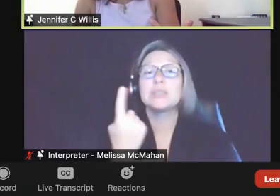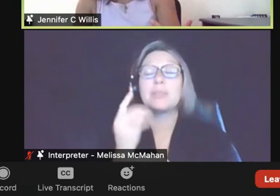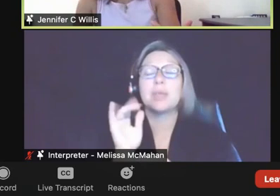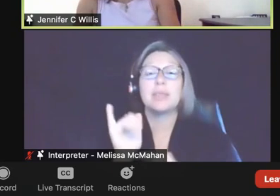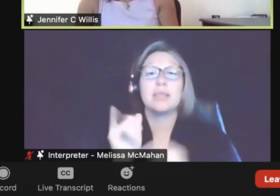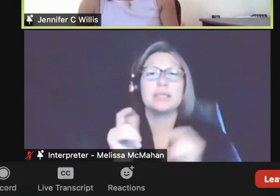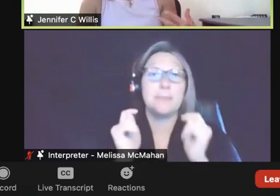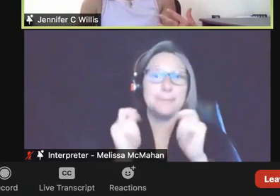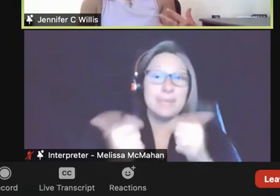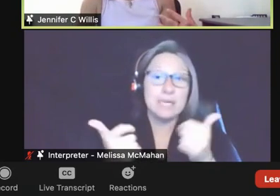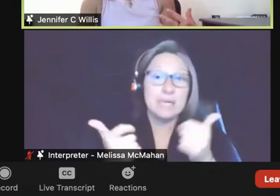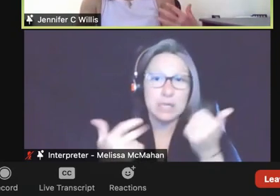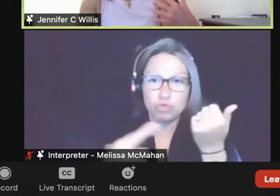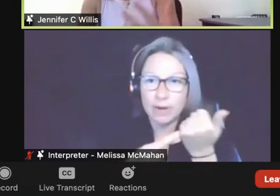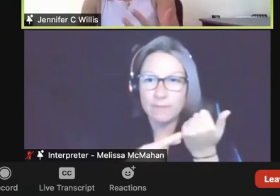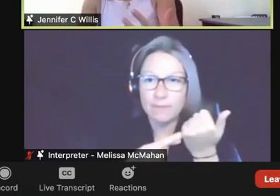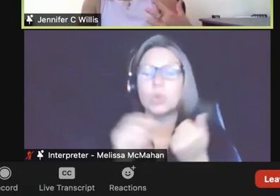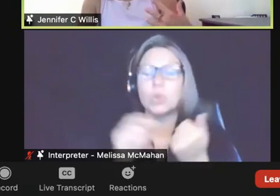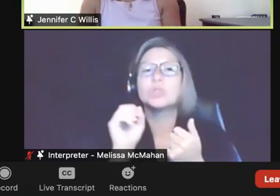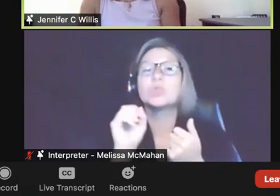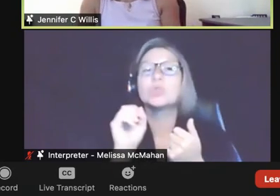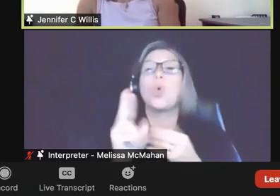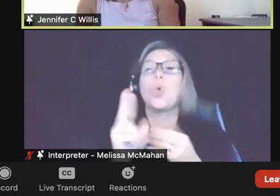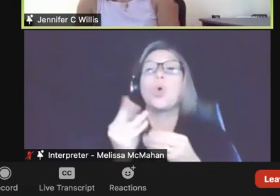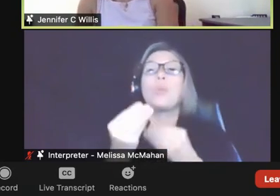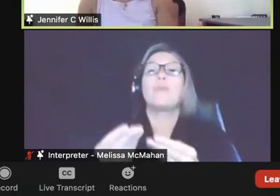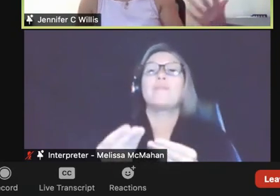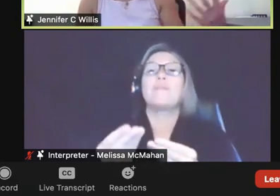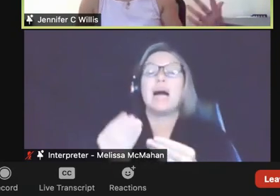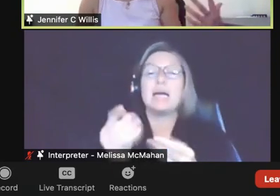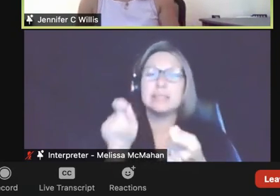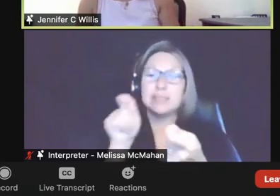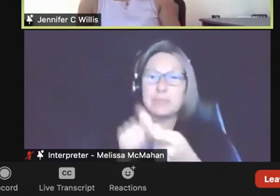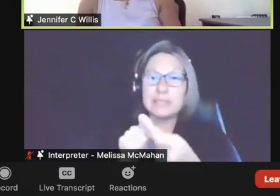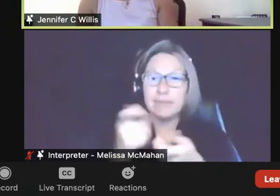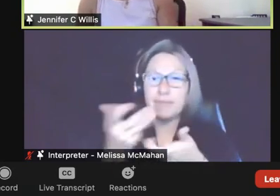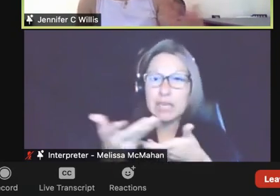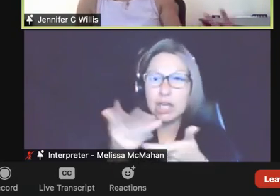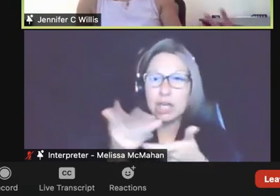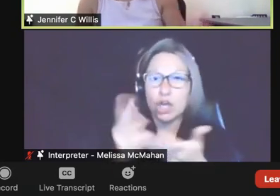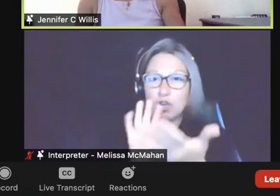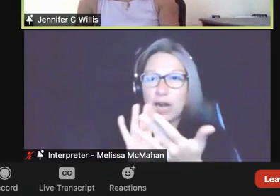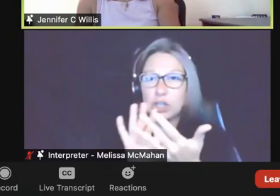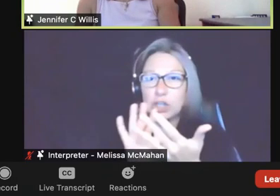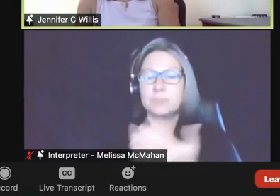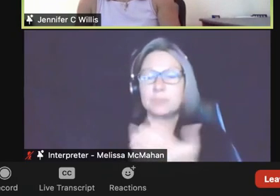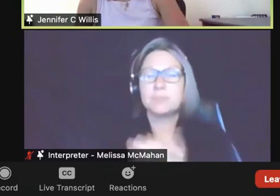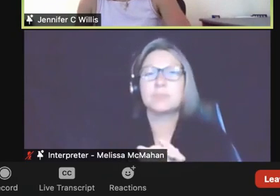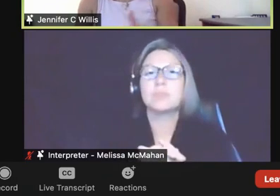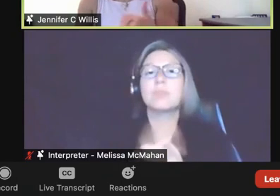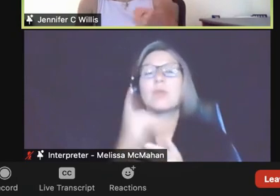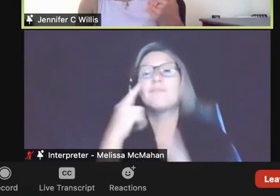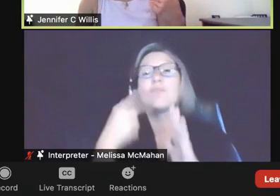immediately reinforced or provides a specific concrete interaction. So for example, programming it to say